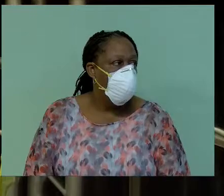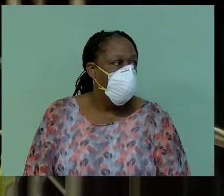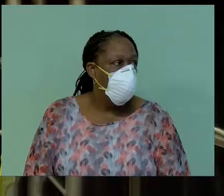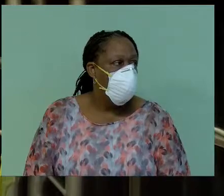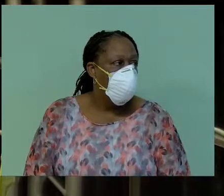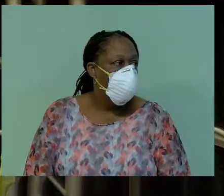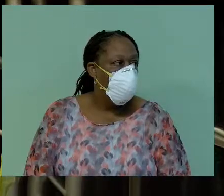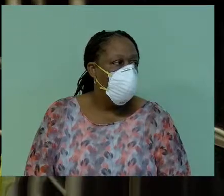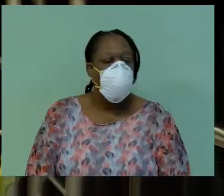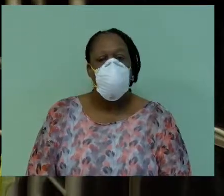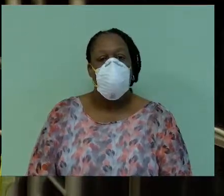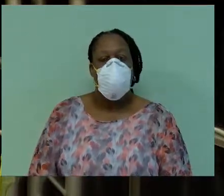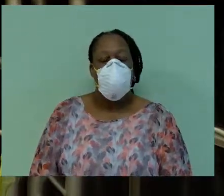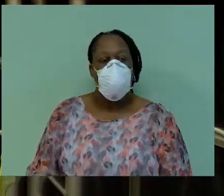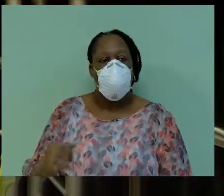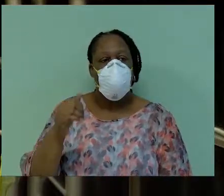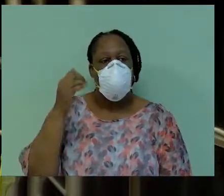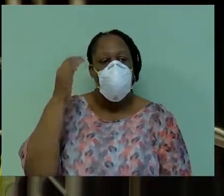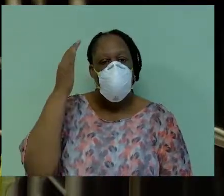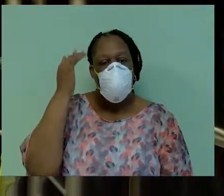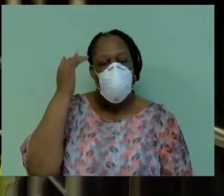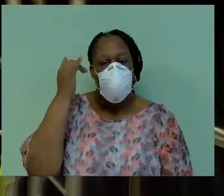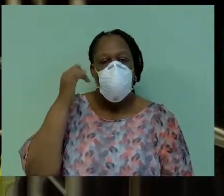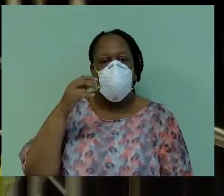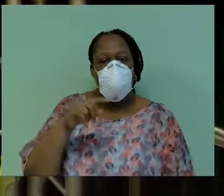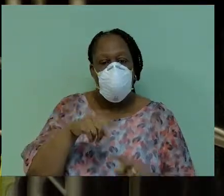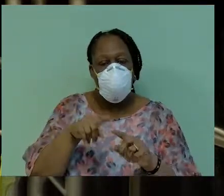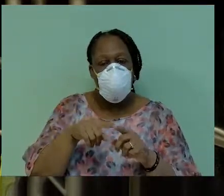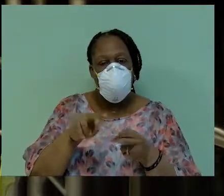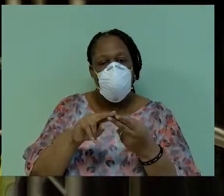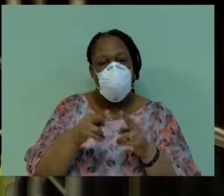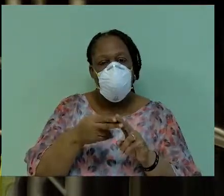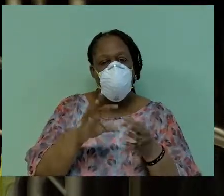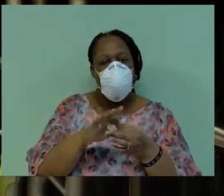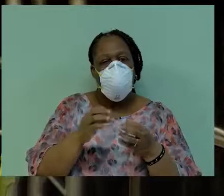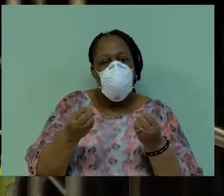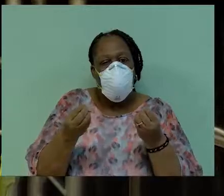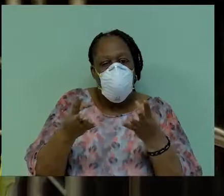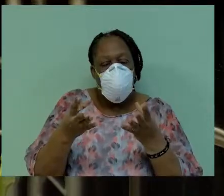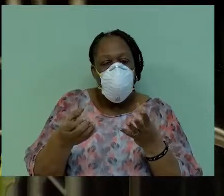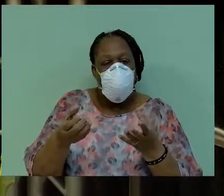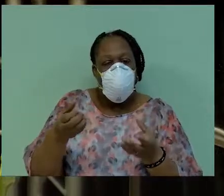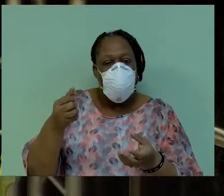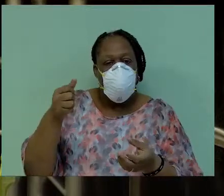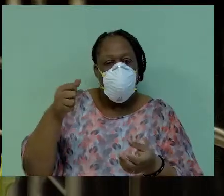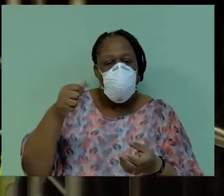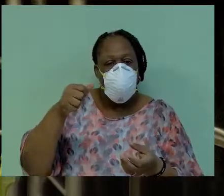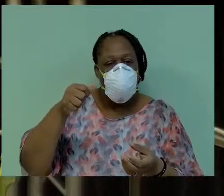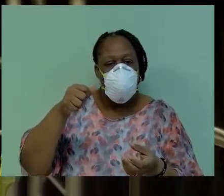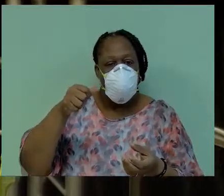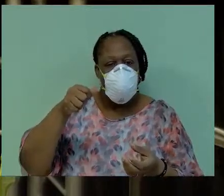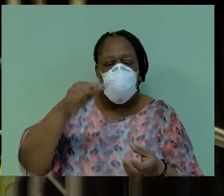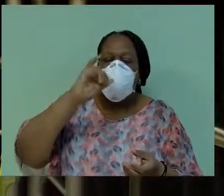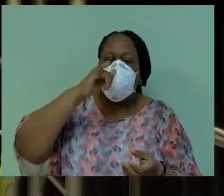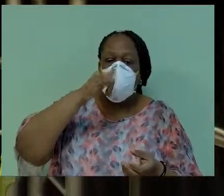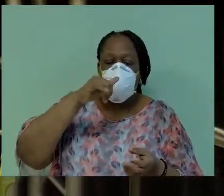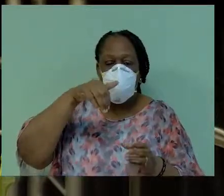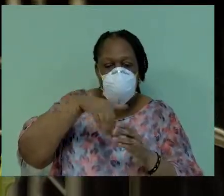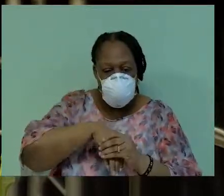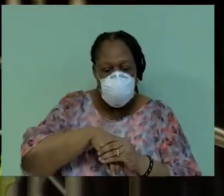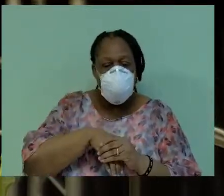a 70%? Why would everyone be stressing between 60 and 70, between 60 and 70? That's all